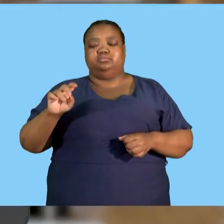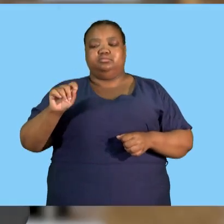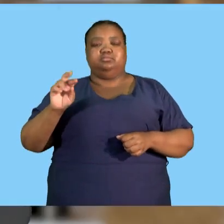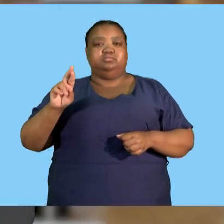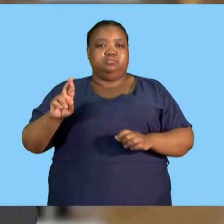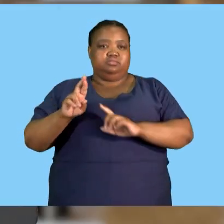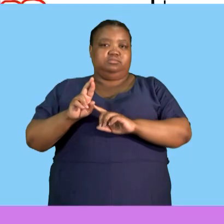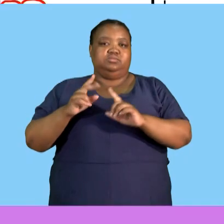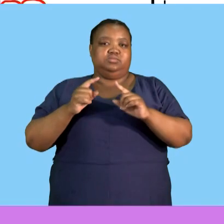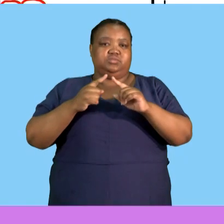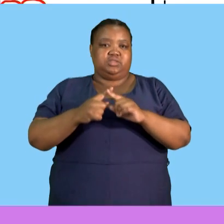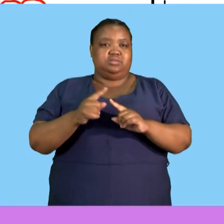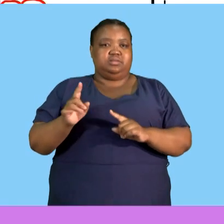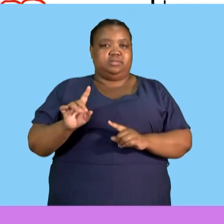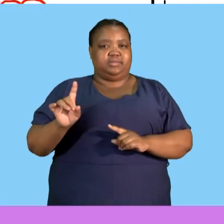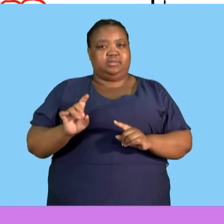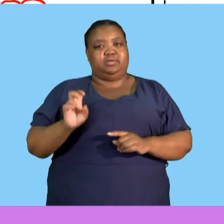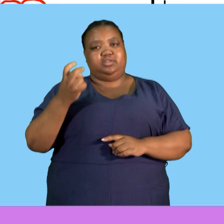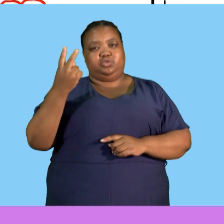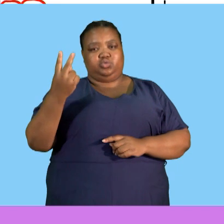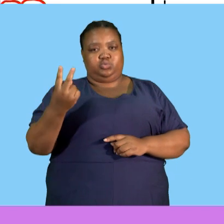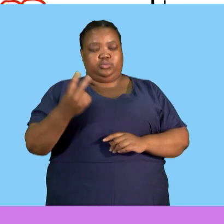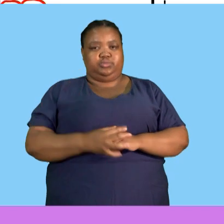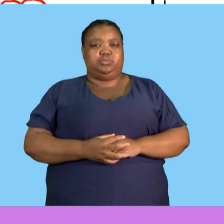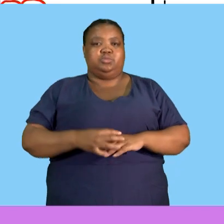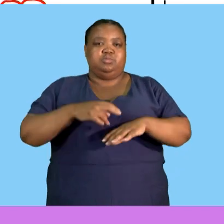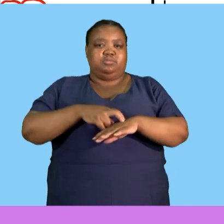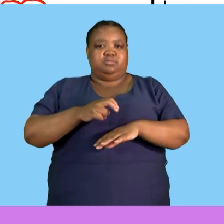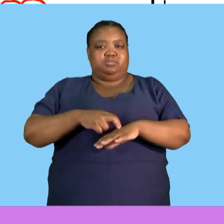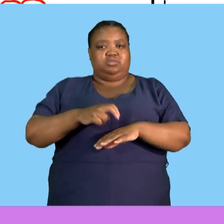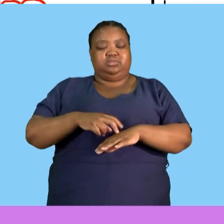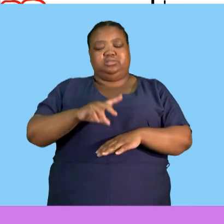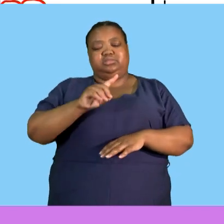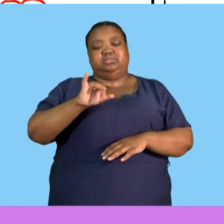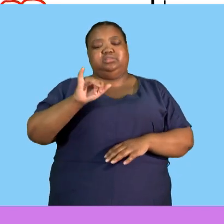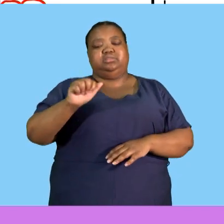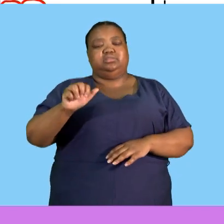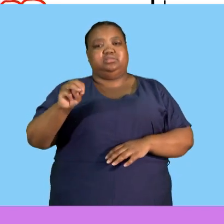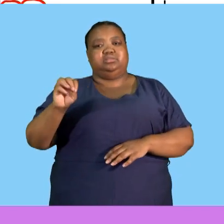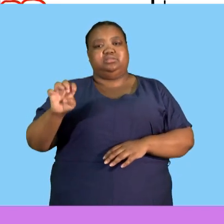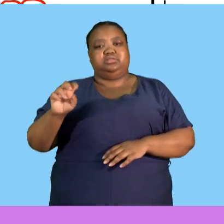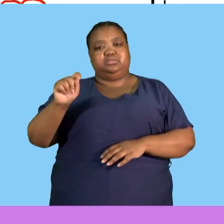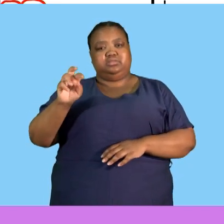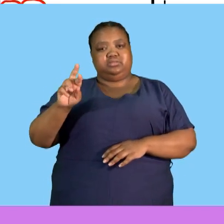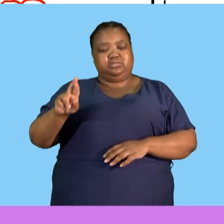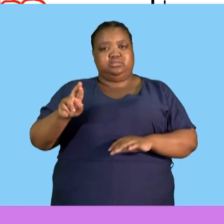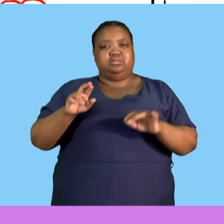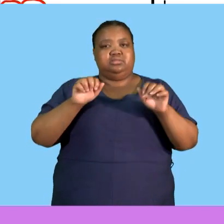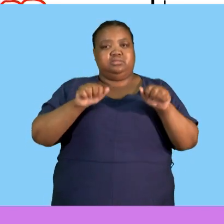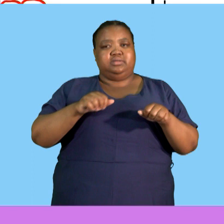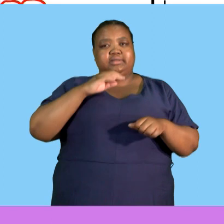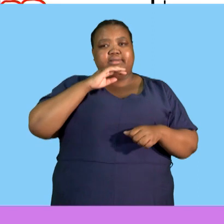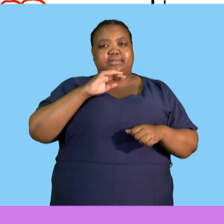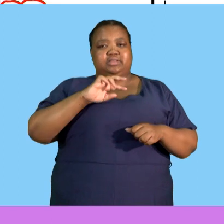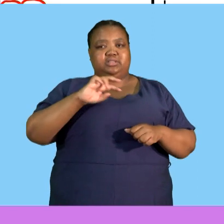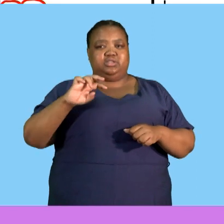diameter. Okay, so therefore I will multiply this by 2 because I need my diameter. Okay,